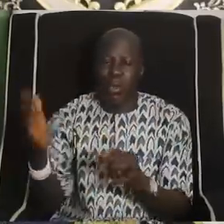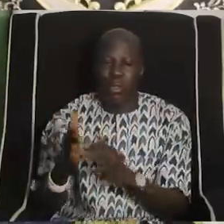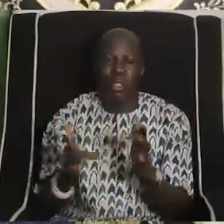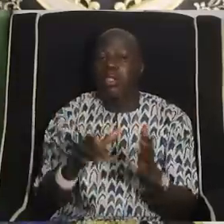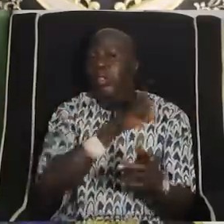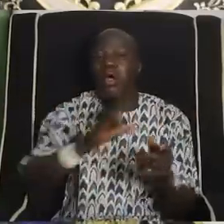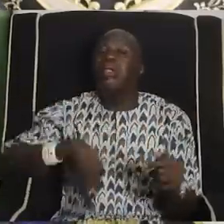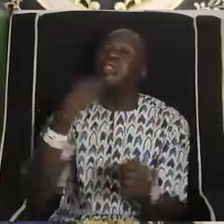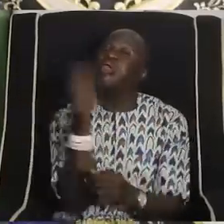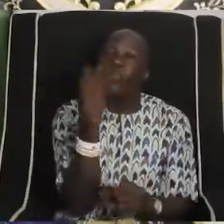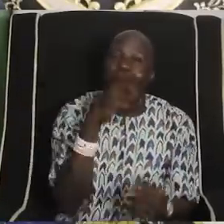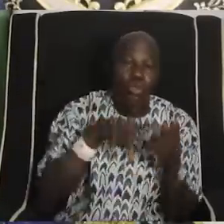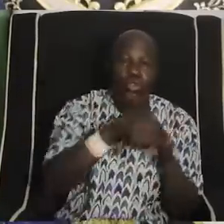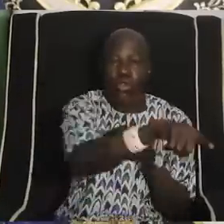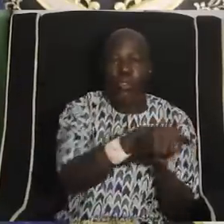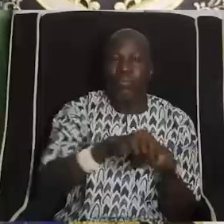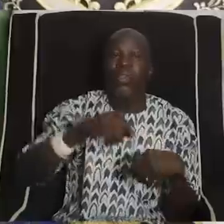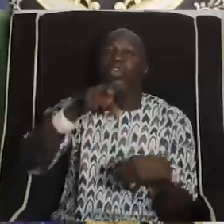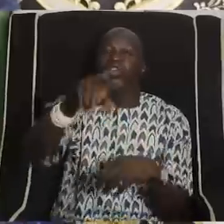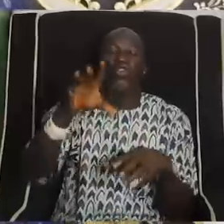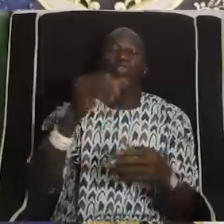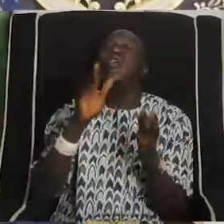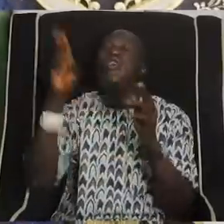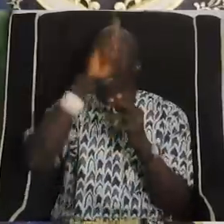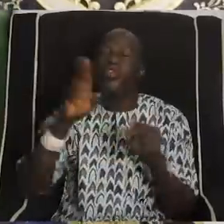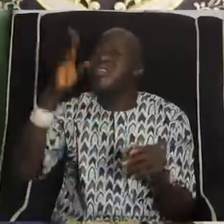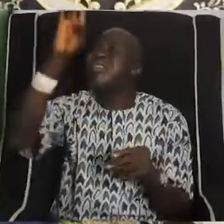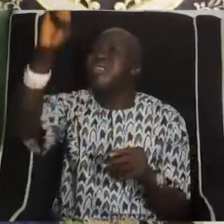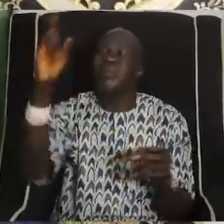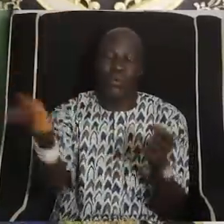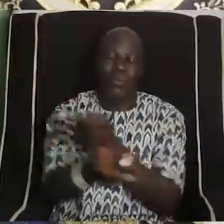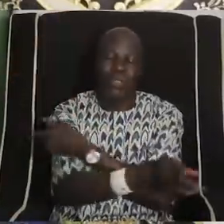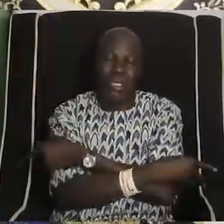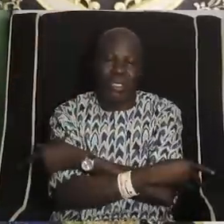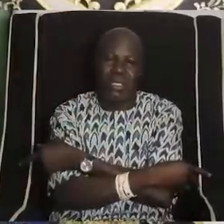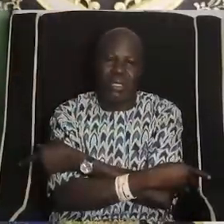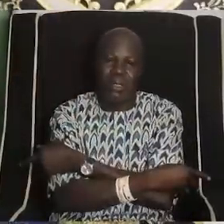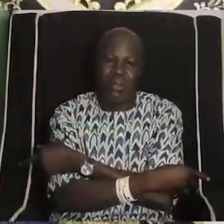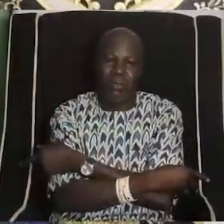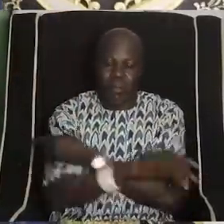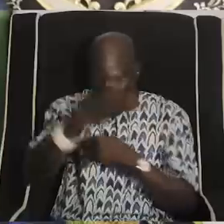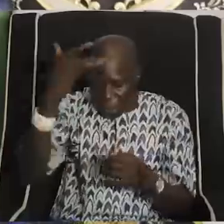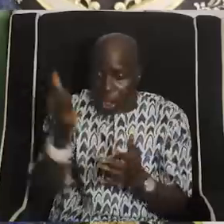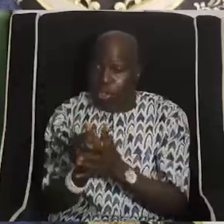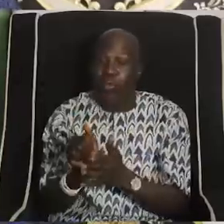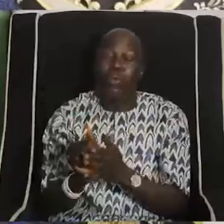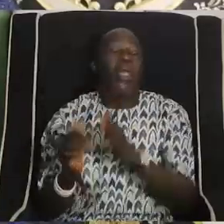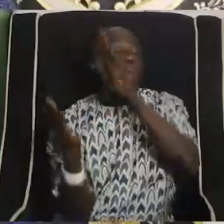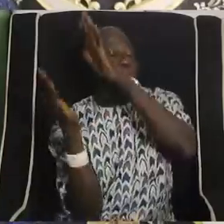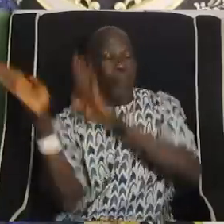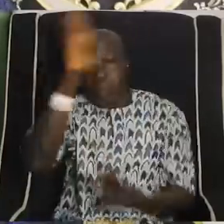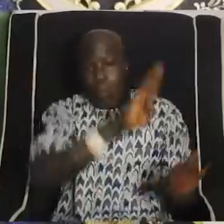Like a savvy, his Lord has spoke to me. He said, you pray for 7 days because of battle of